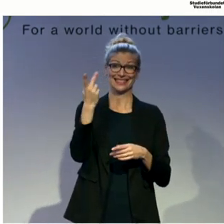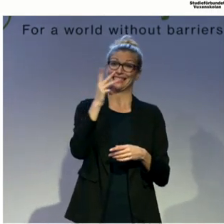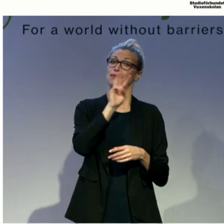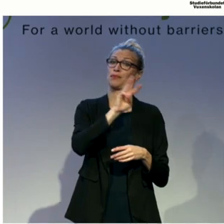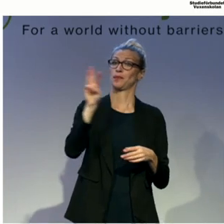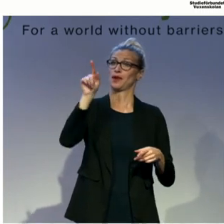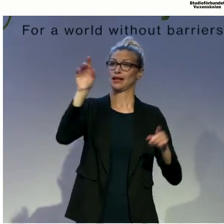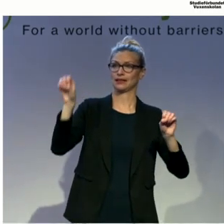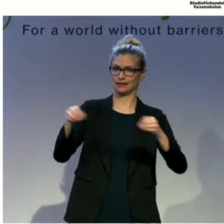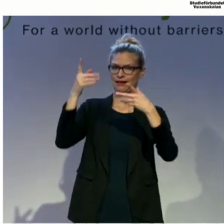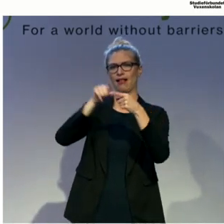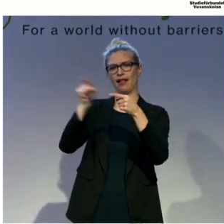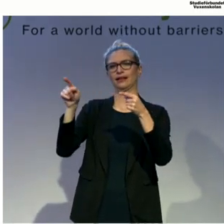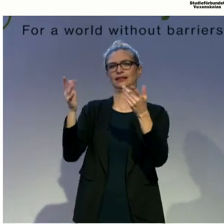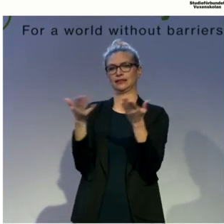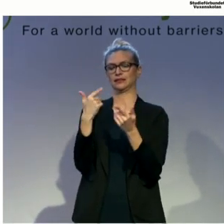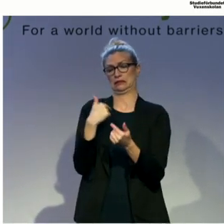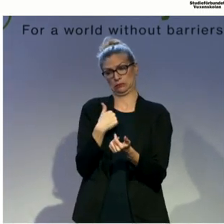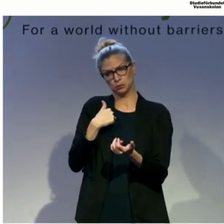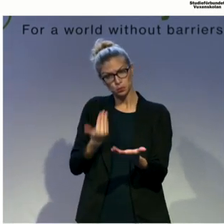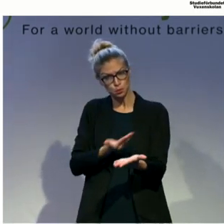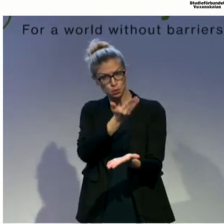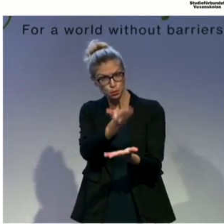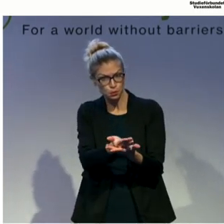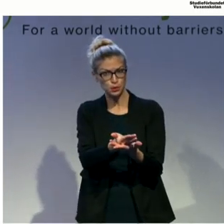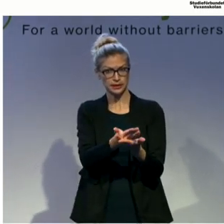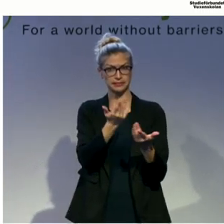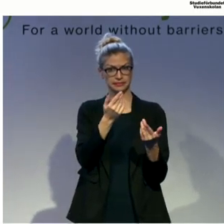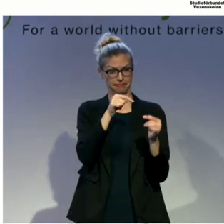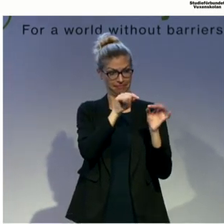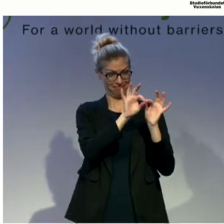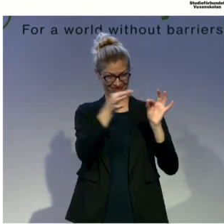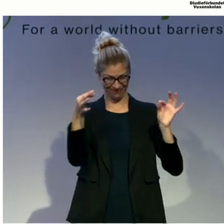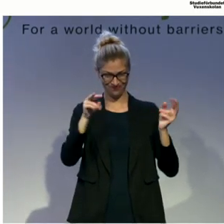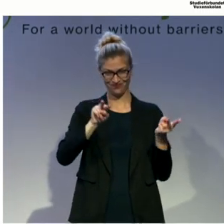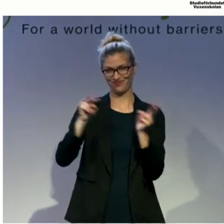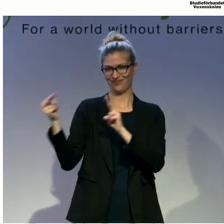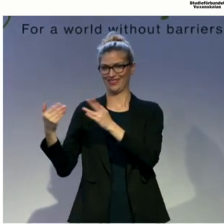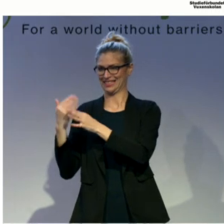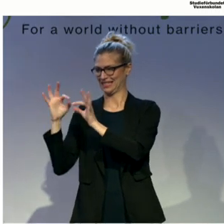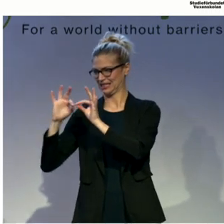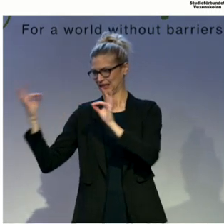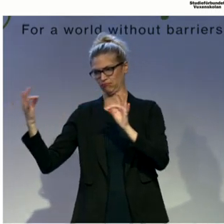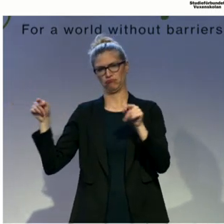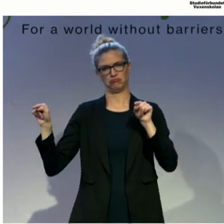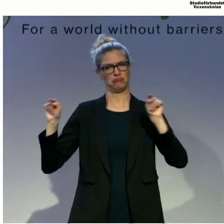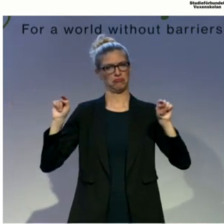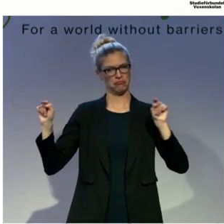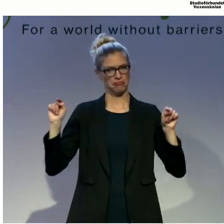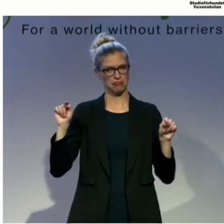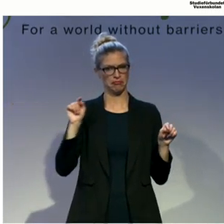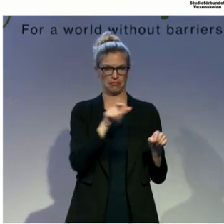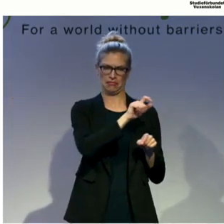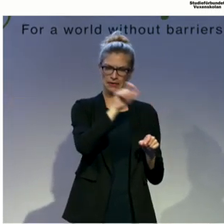that the people who live in Malmö in the south of Sweden, I understand that they are tired of the